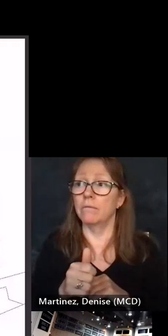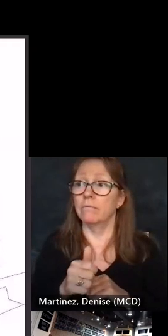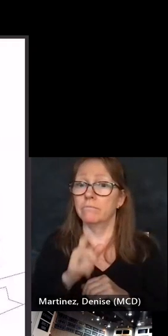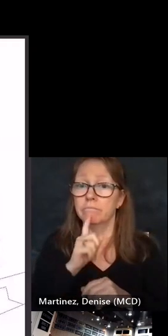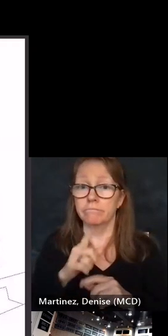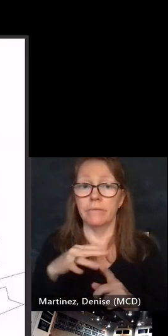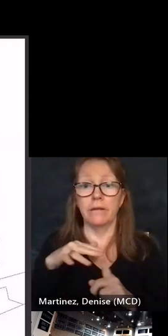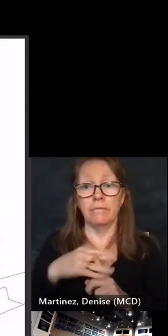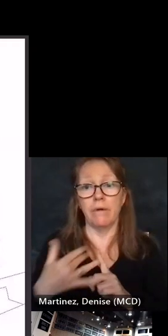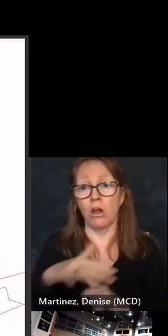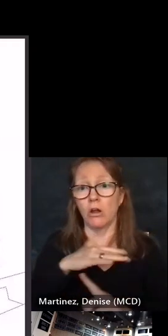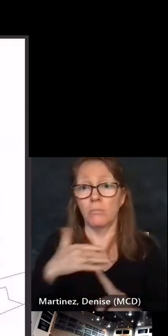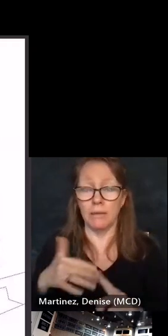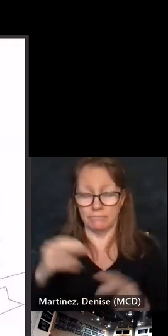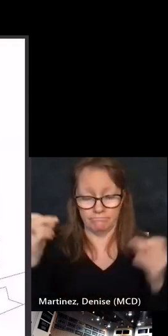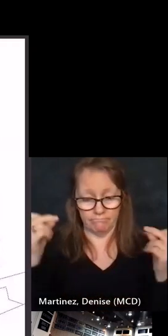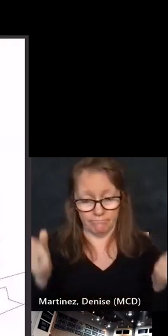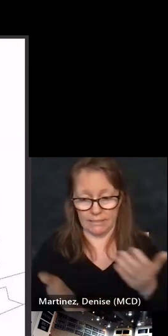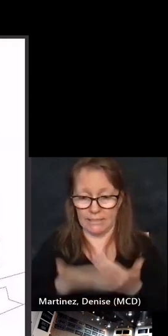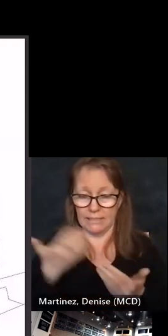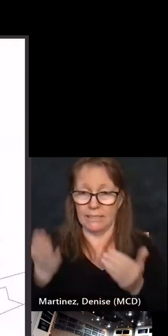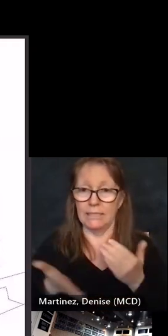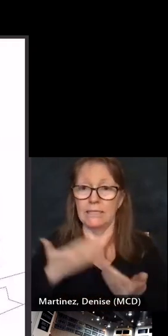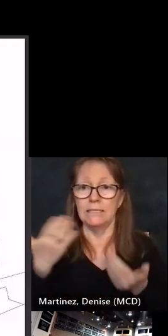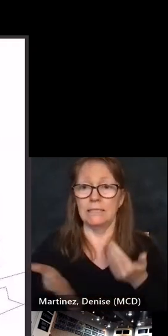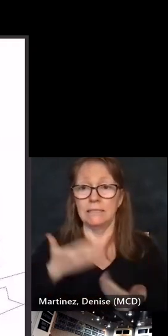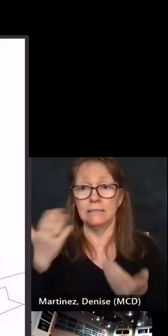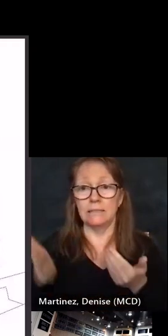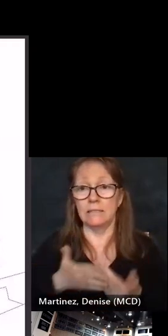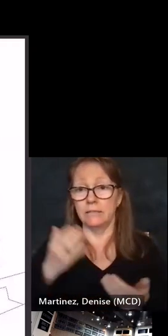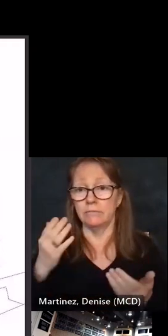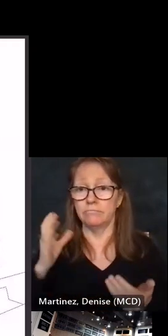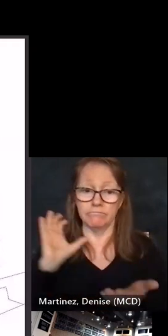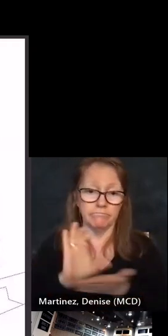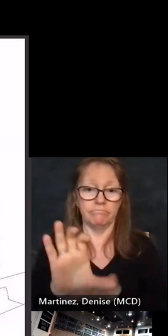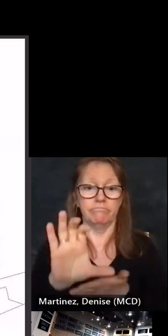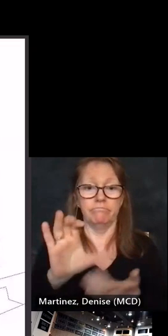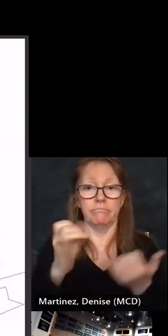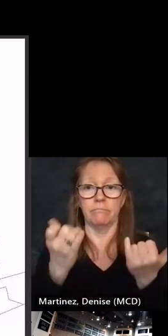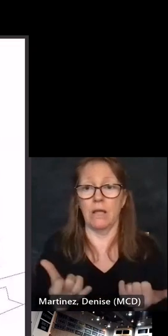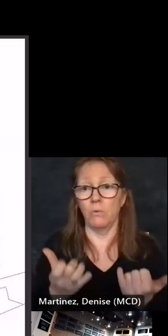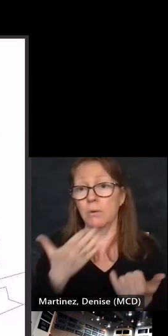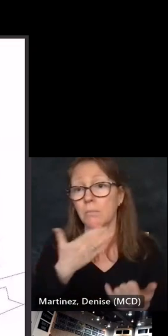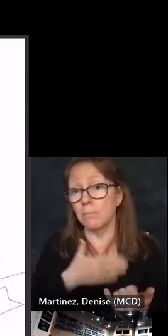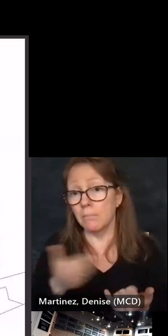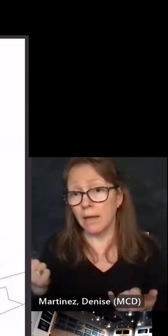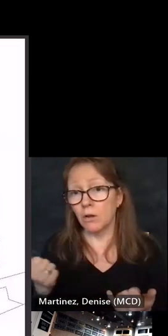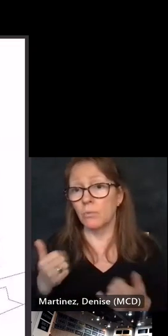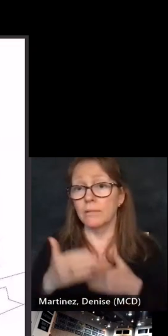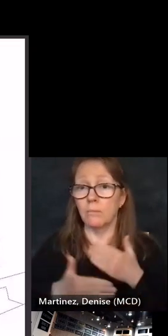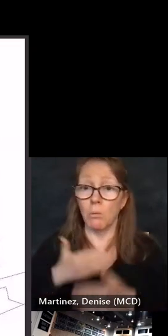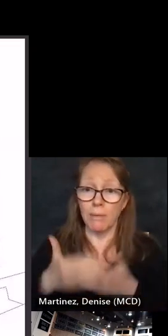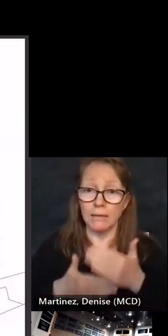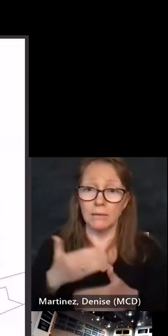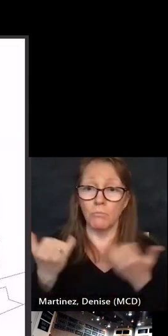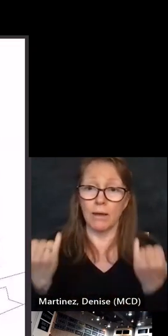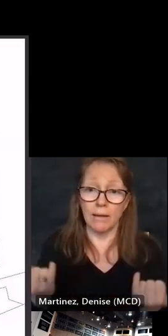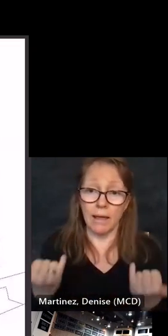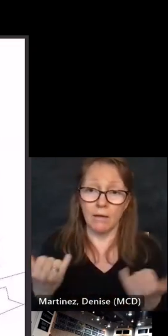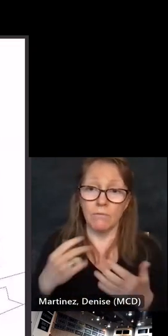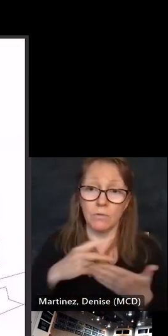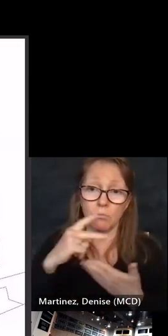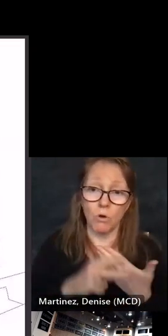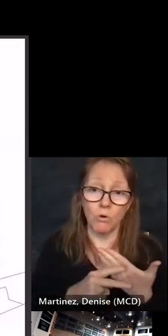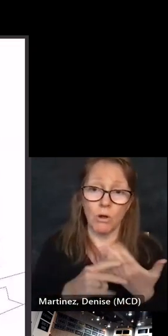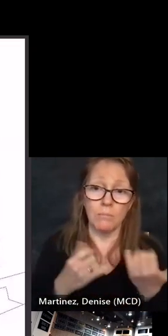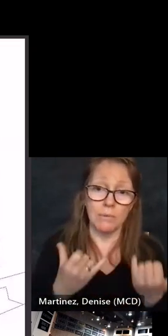dunk, we'll be able to fund it as it is right now, right? But I think we're better positioned with the momentum we have for this program, you know, now than if we